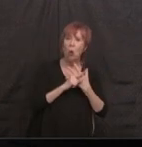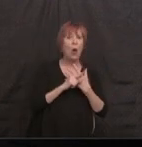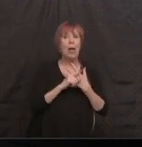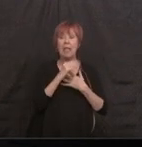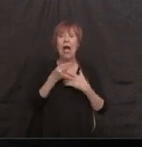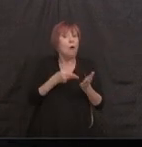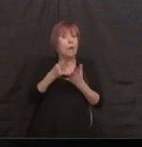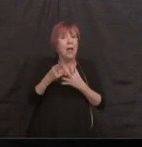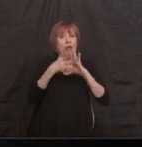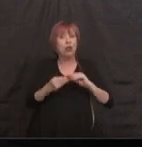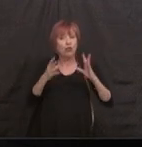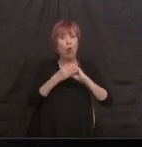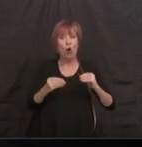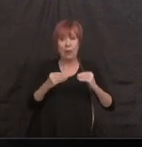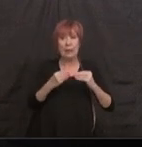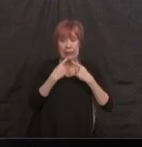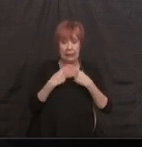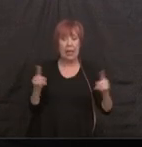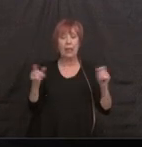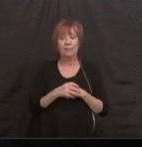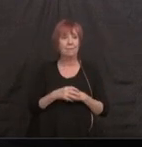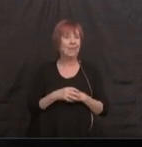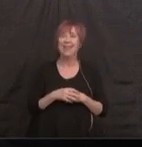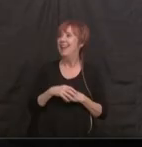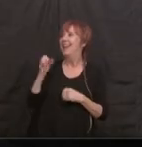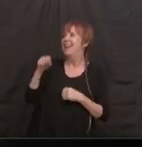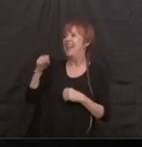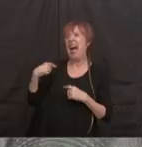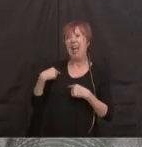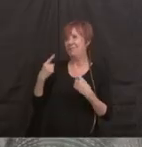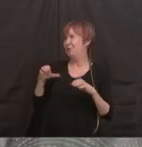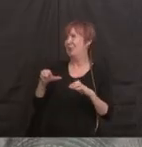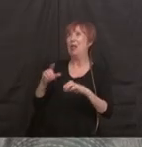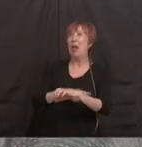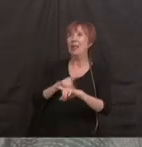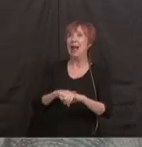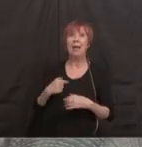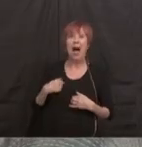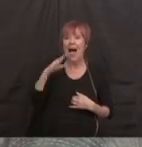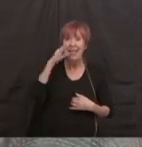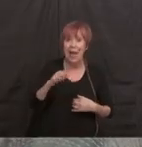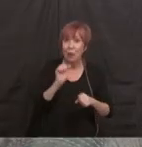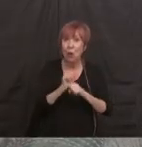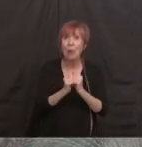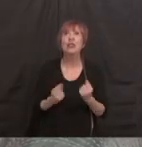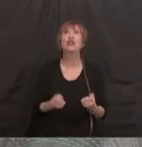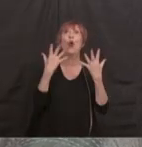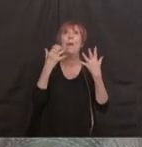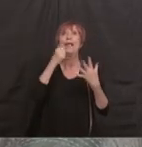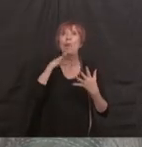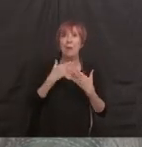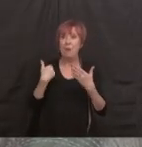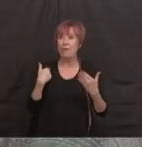So amazingly enough, I've been doing this a long time. I have never worked with so many women before as colleagues, which